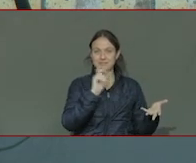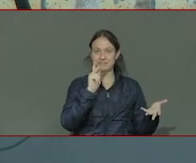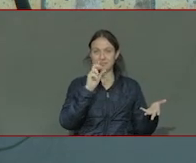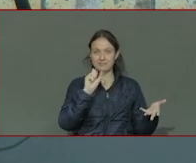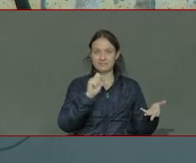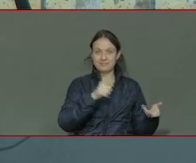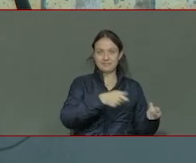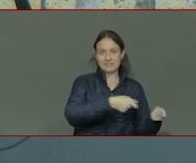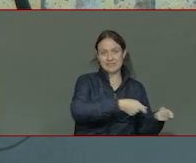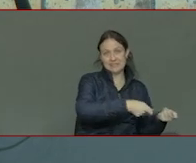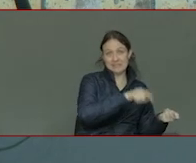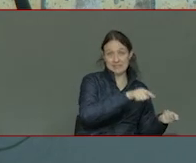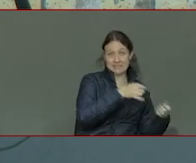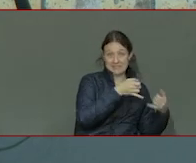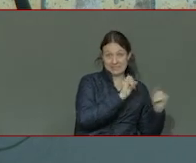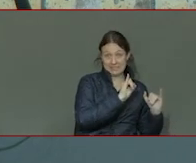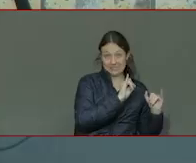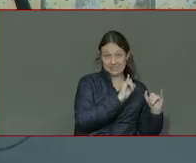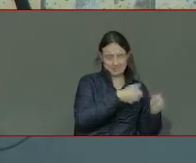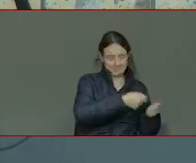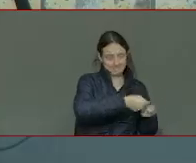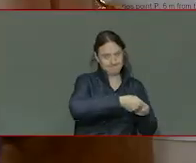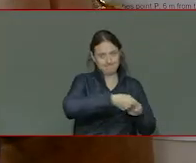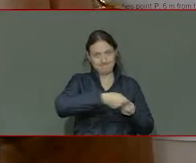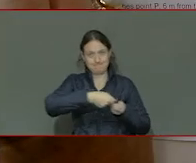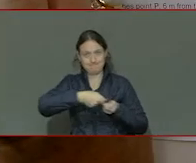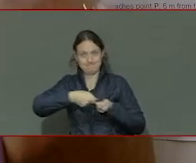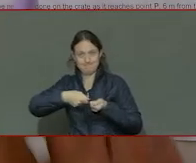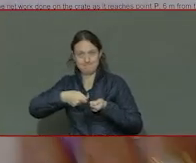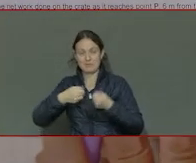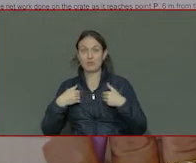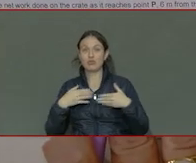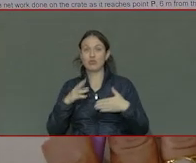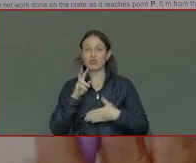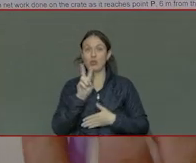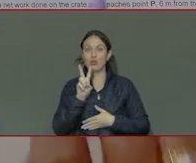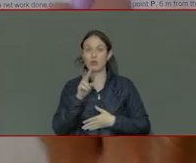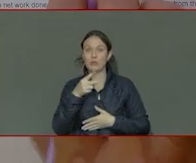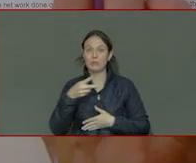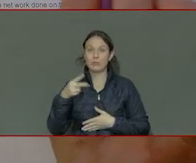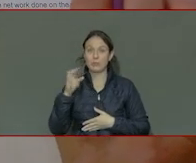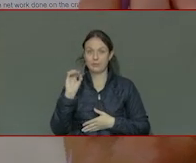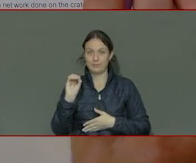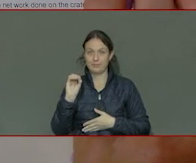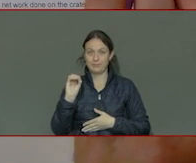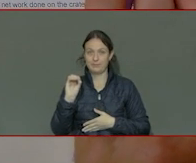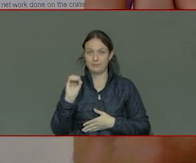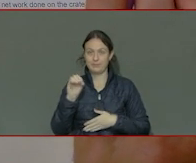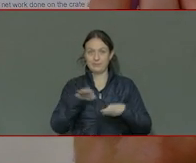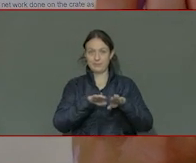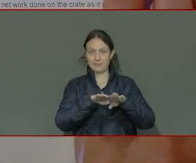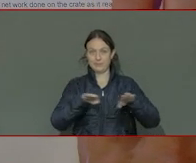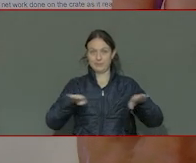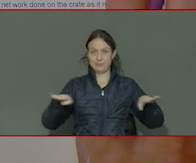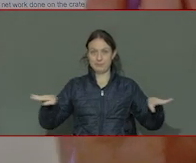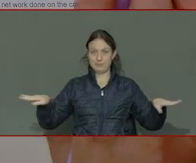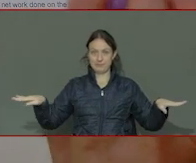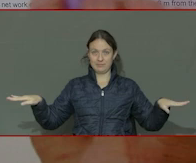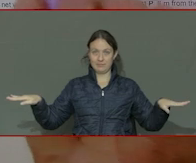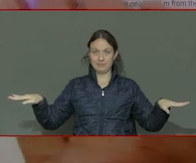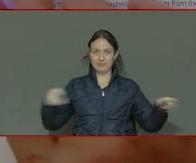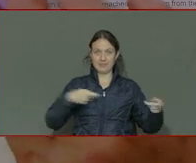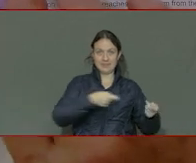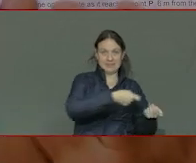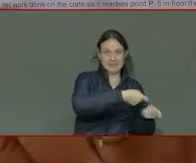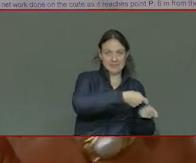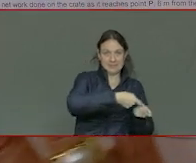from rest. So I already write the initial velocity equals 0 along a horizontal floor by applying